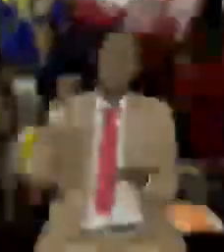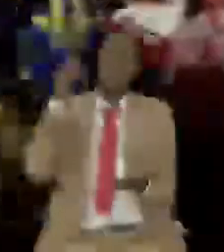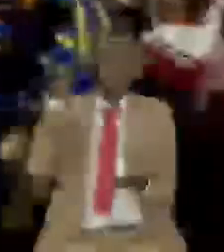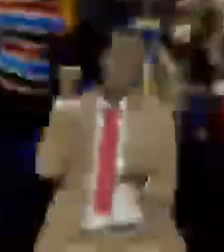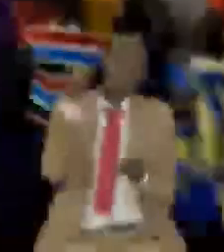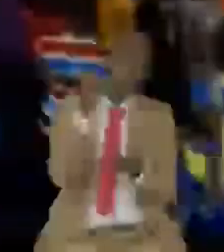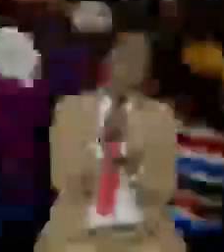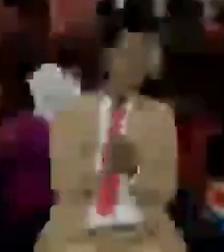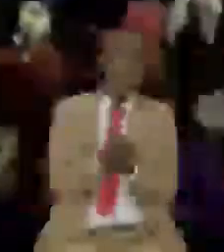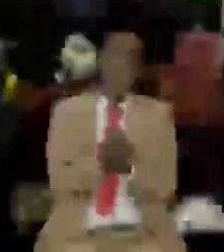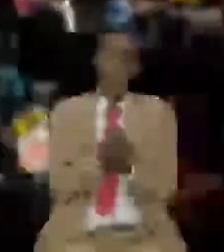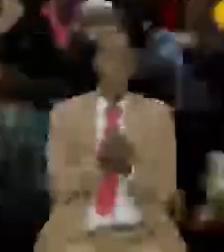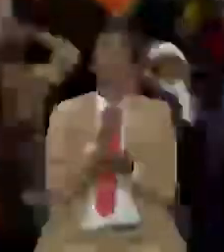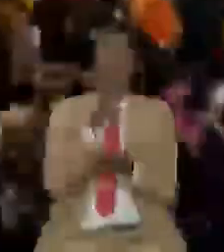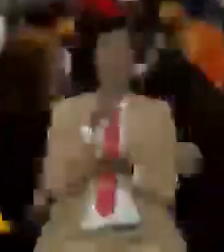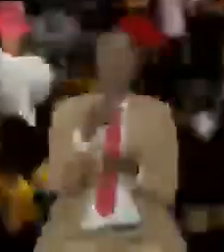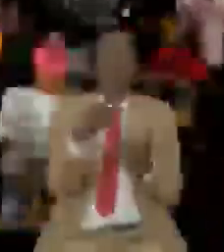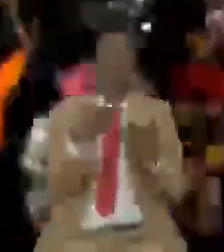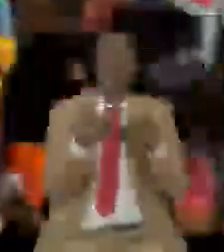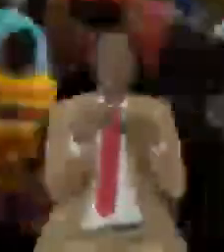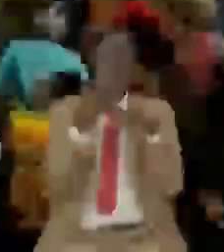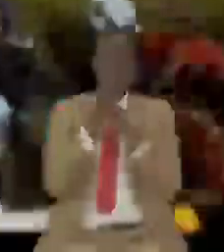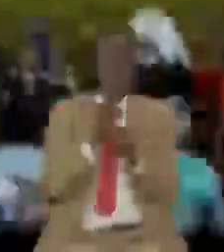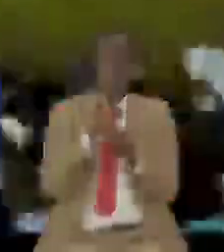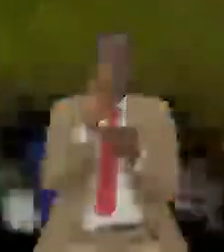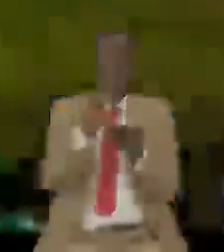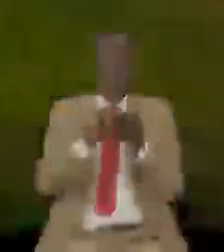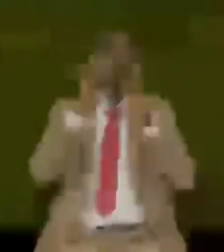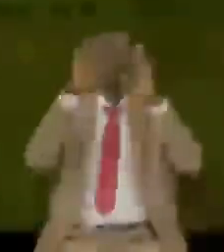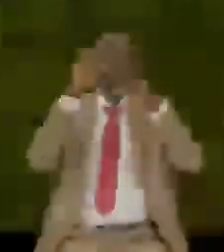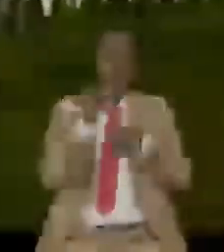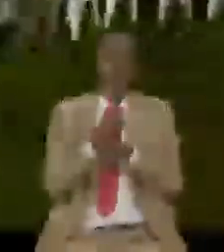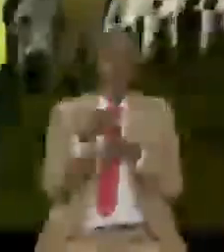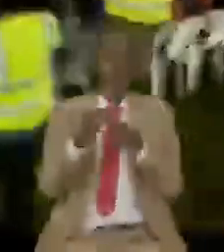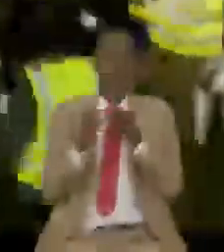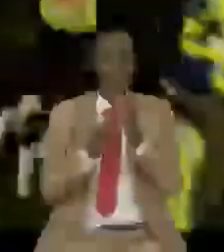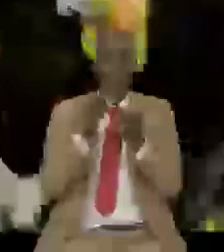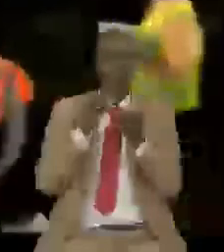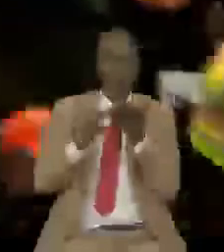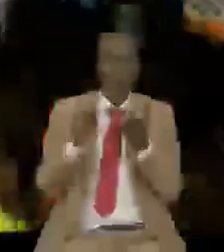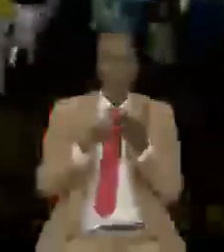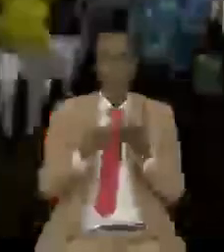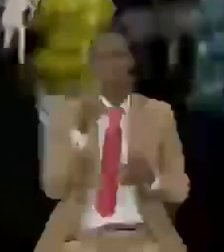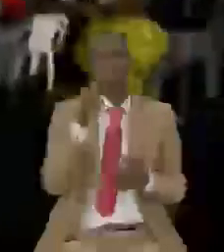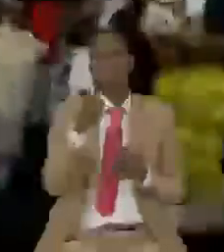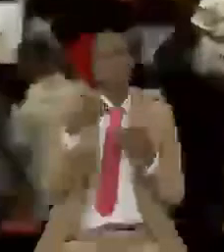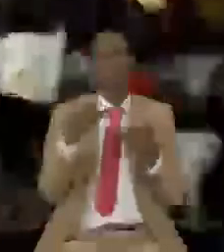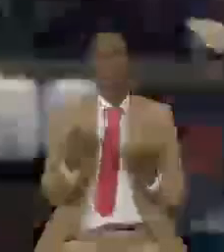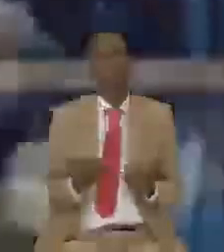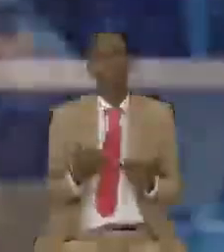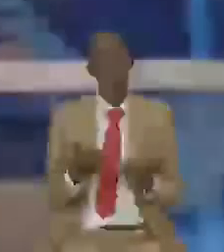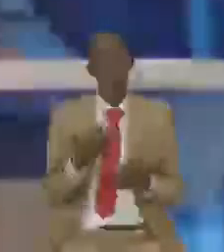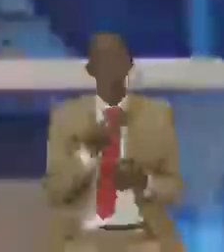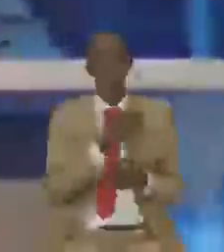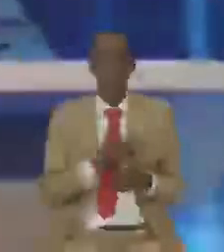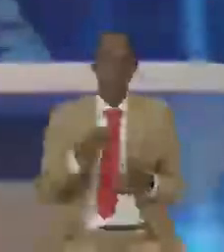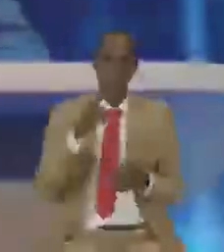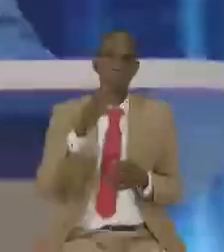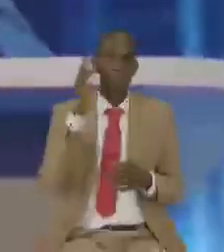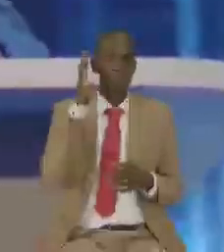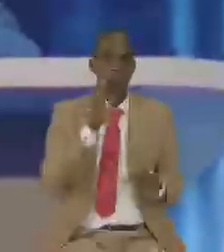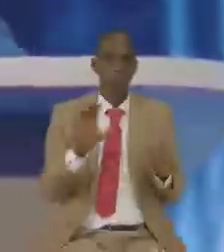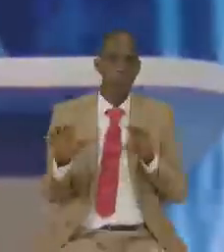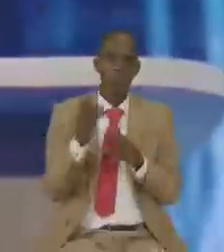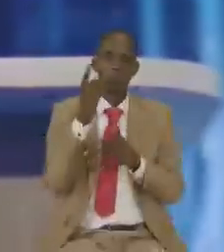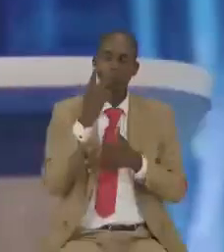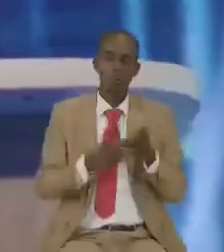Amen. You have got your miracle. You check up on yourself now, and you do what you